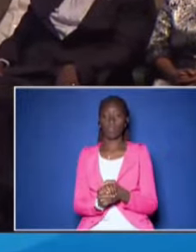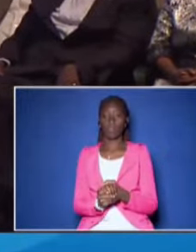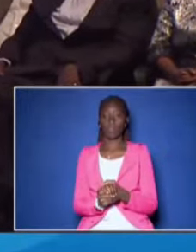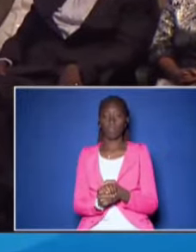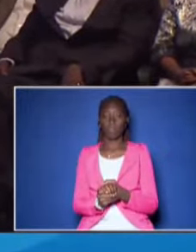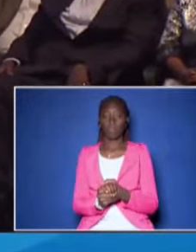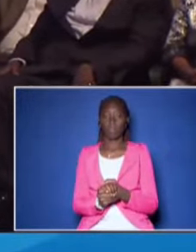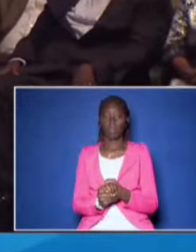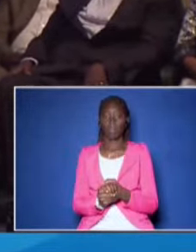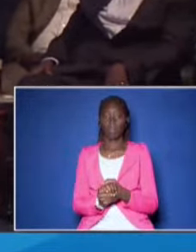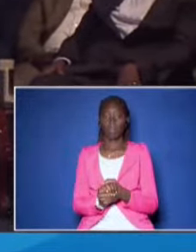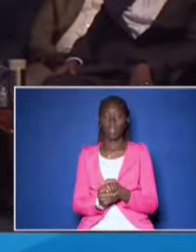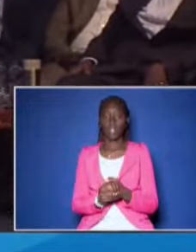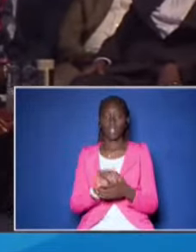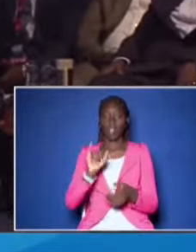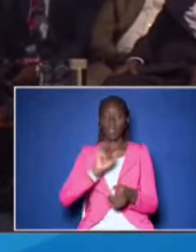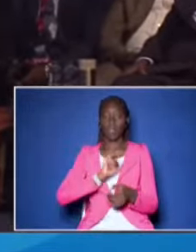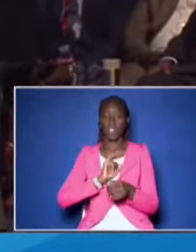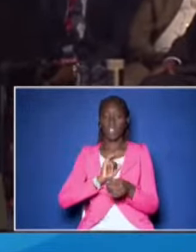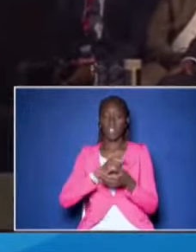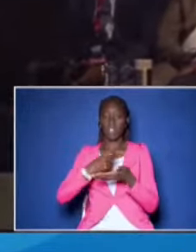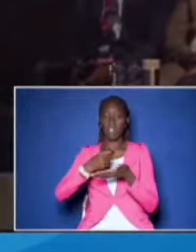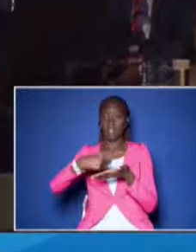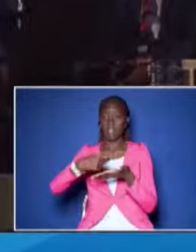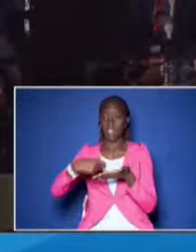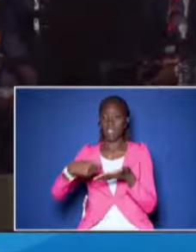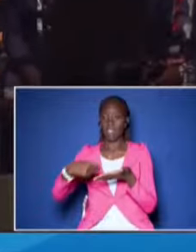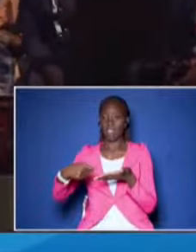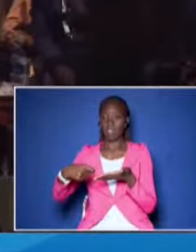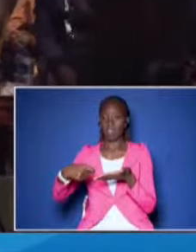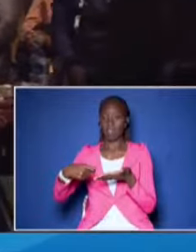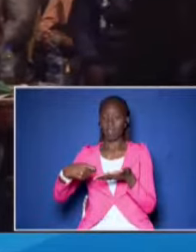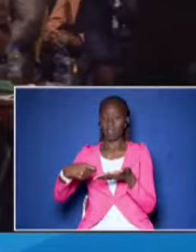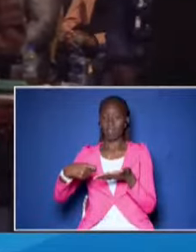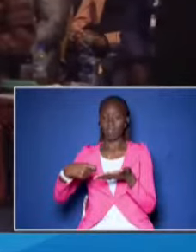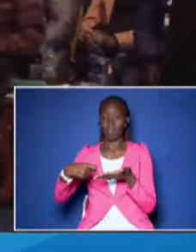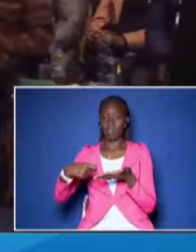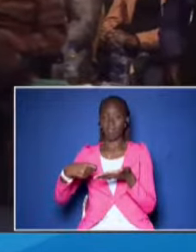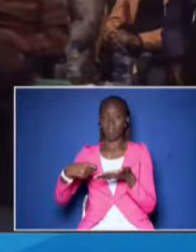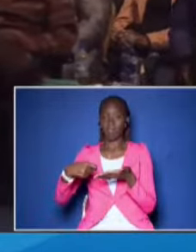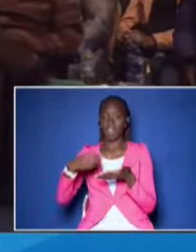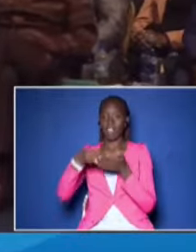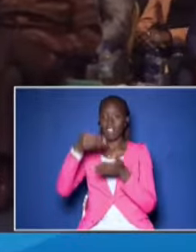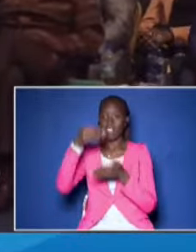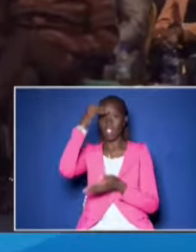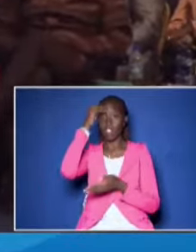Lord I signed up as a